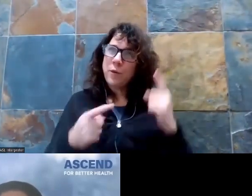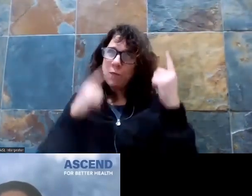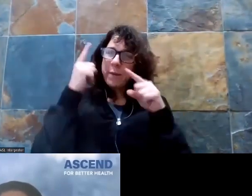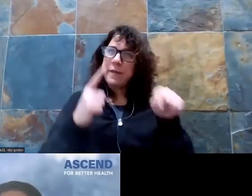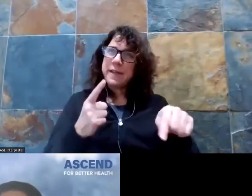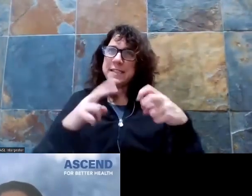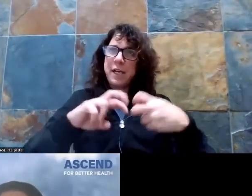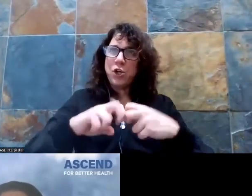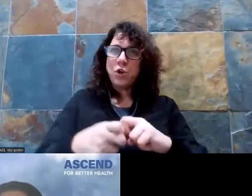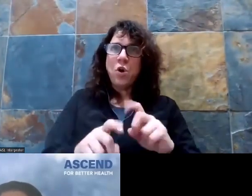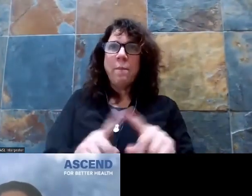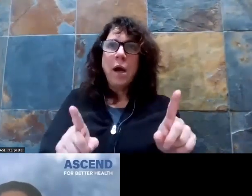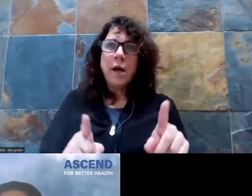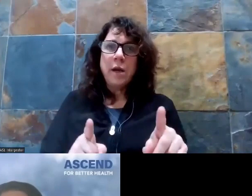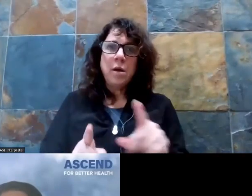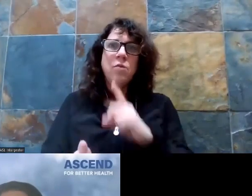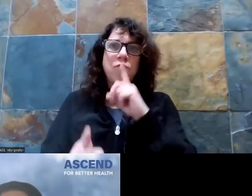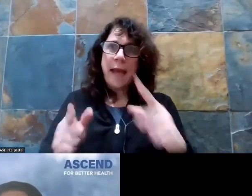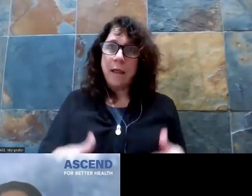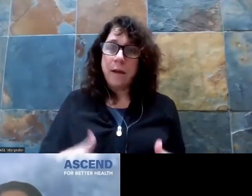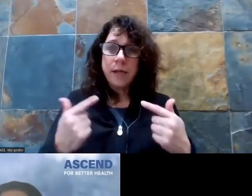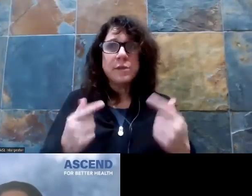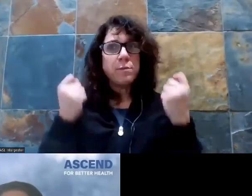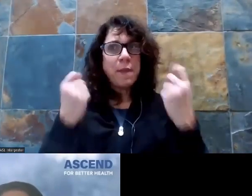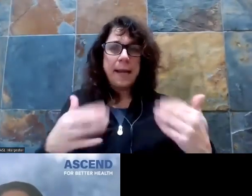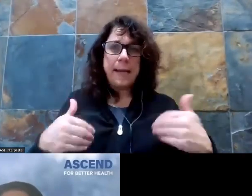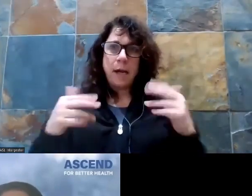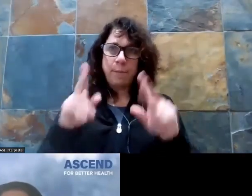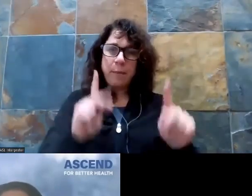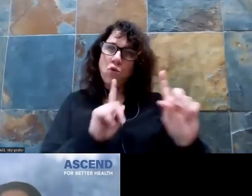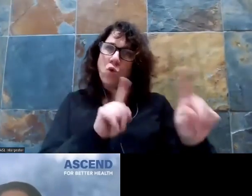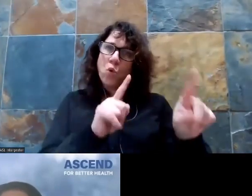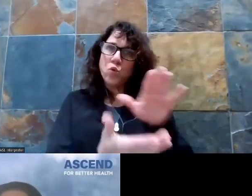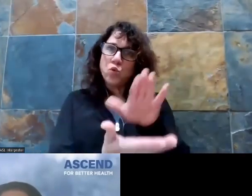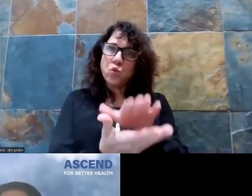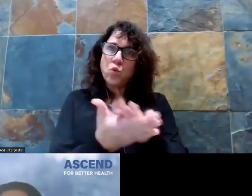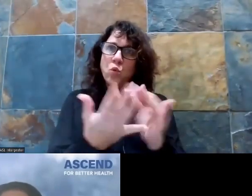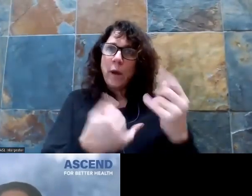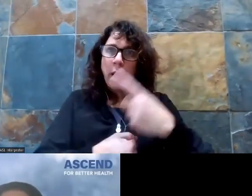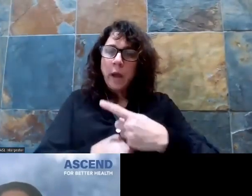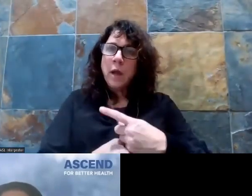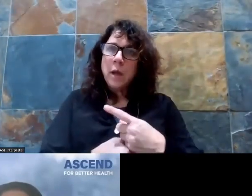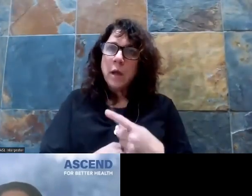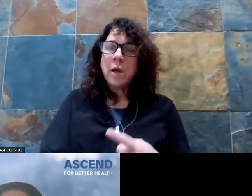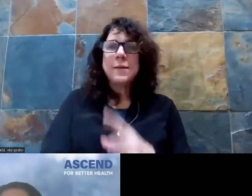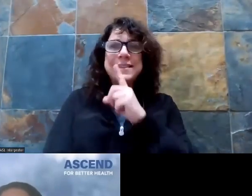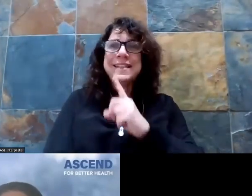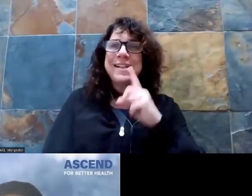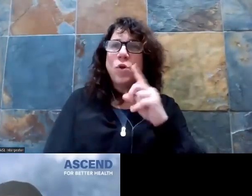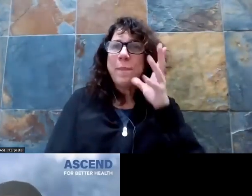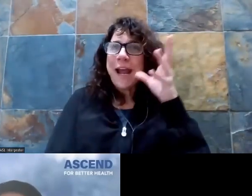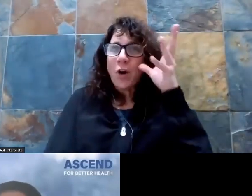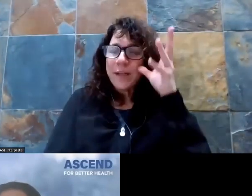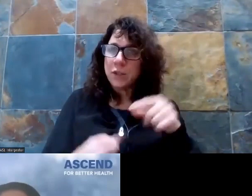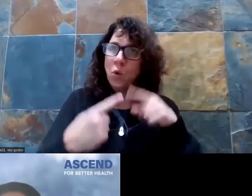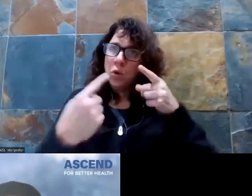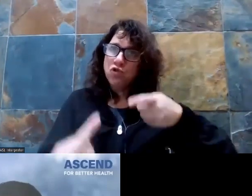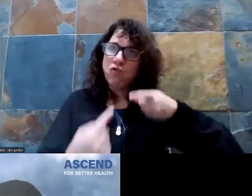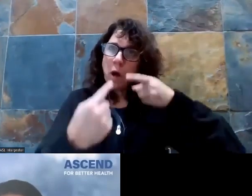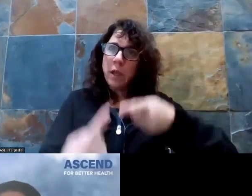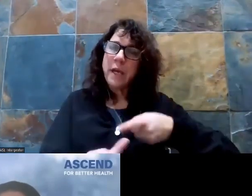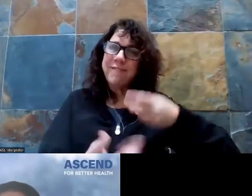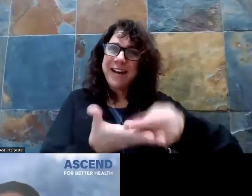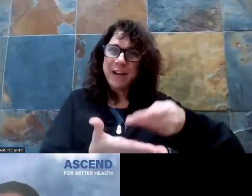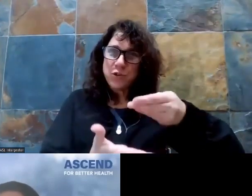issue. But the reality is there are a lot of young people going to school today who are single parents, who are struggling